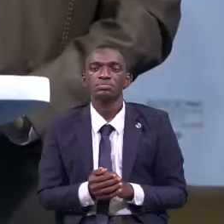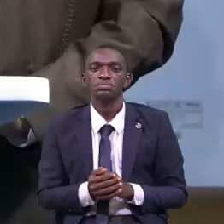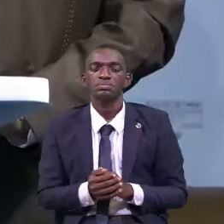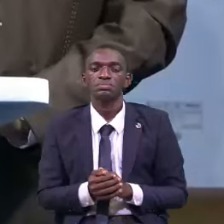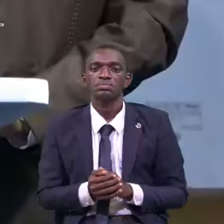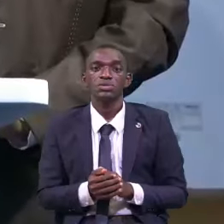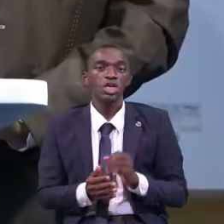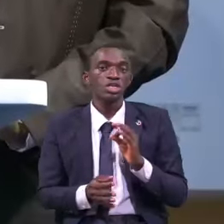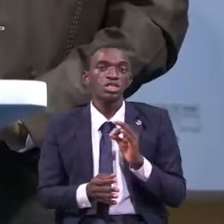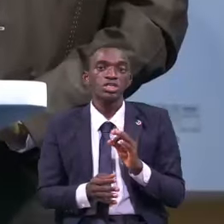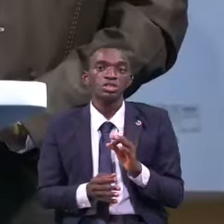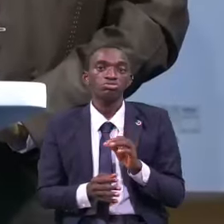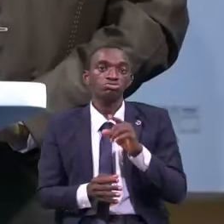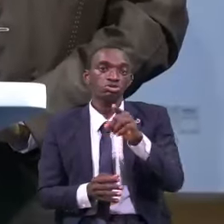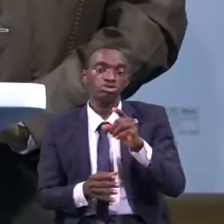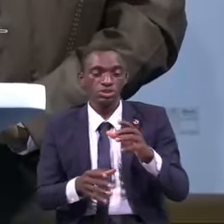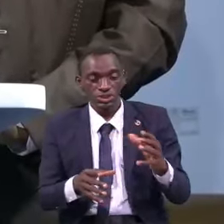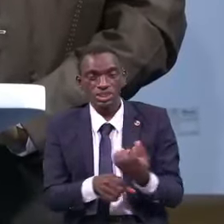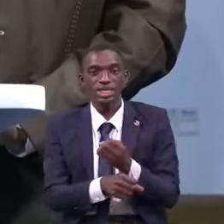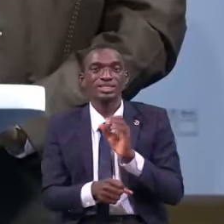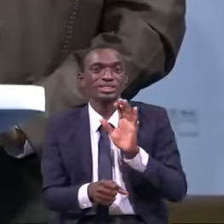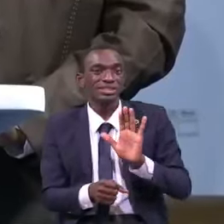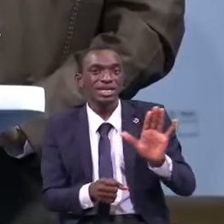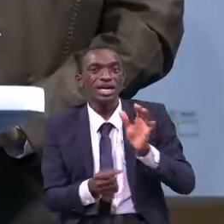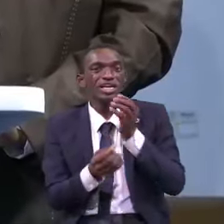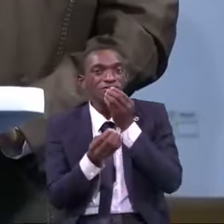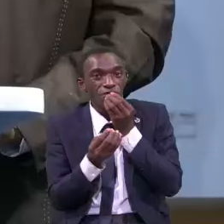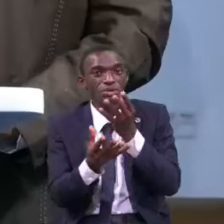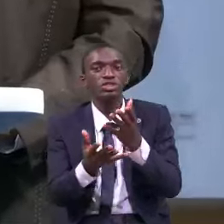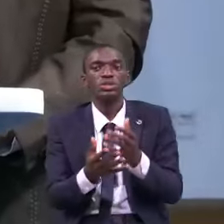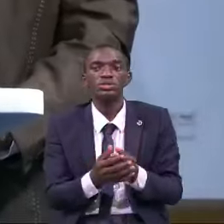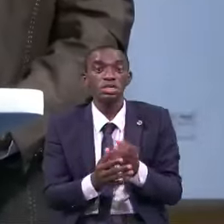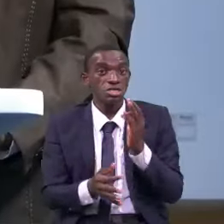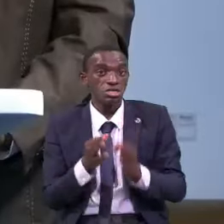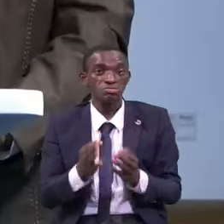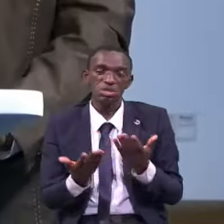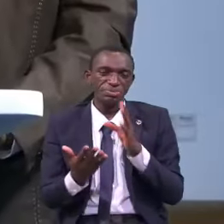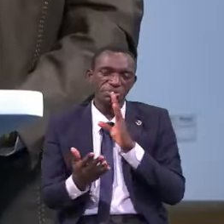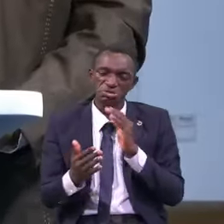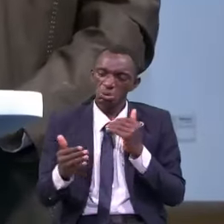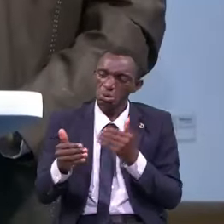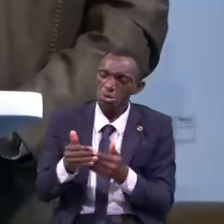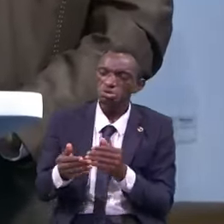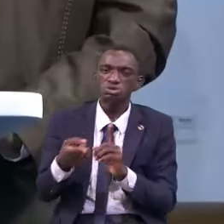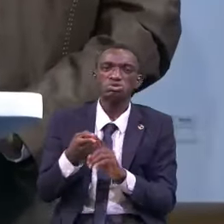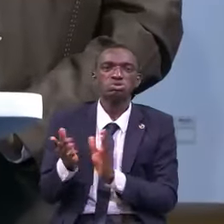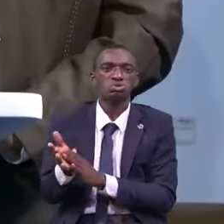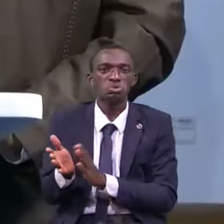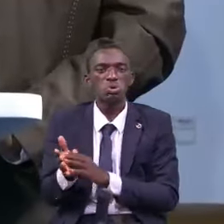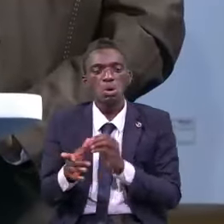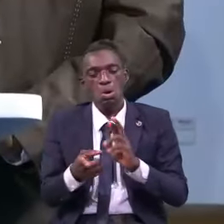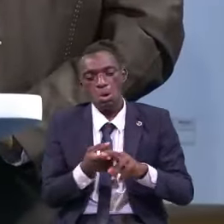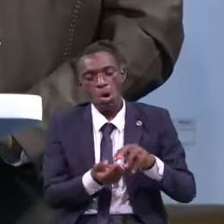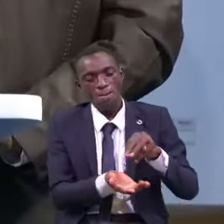If you take the information, if there is any reference like a school or any medical center that you can